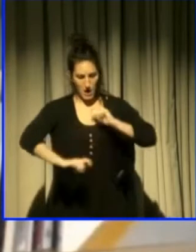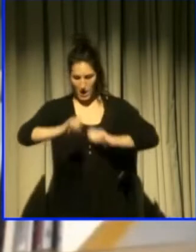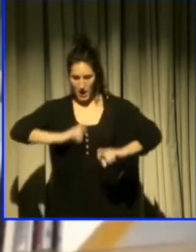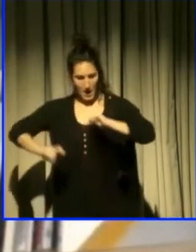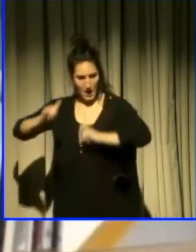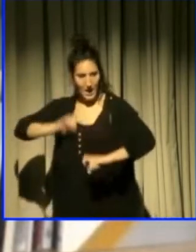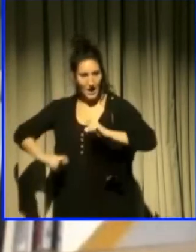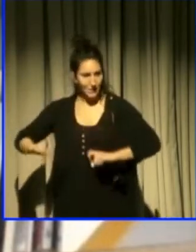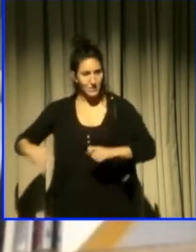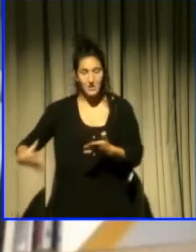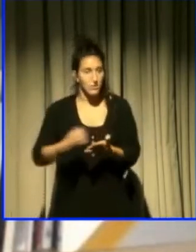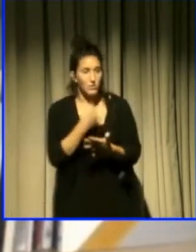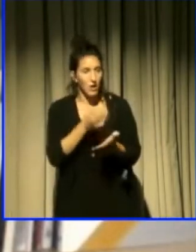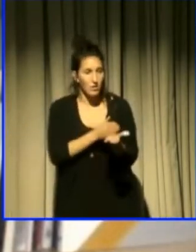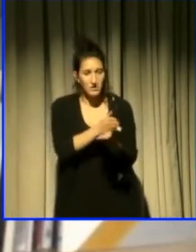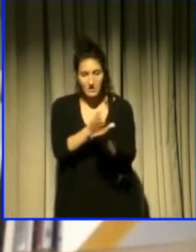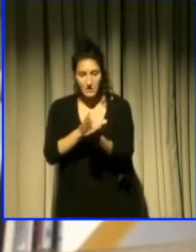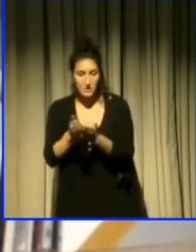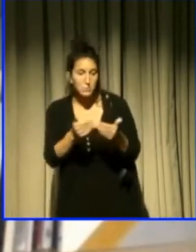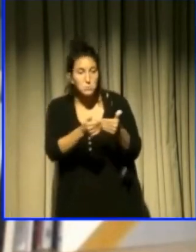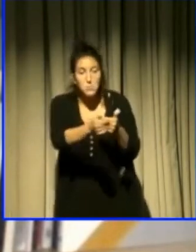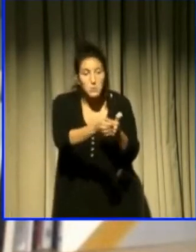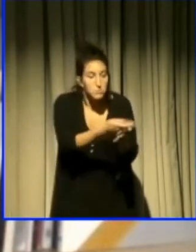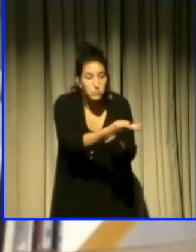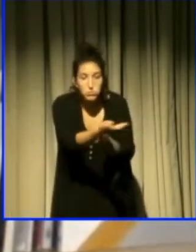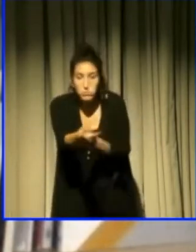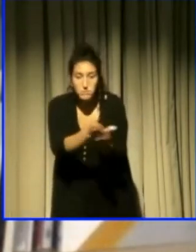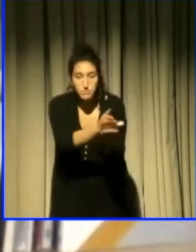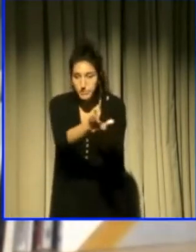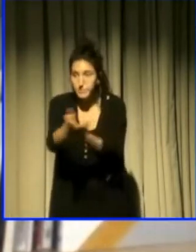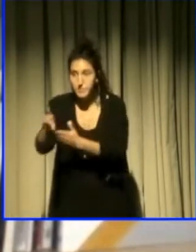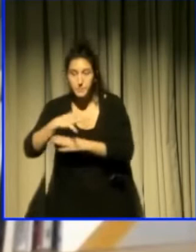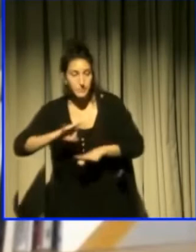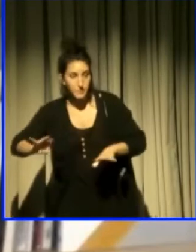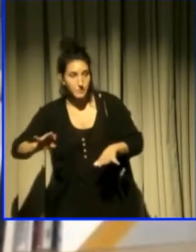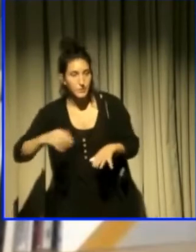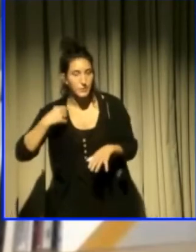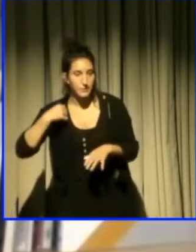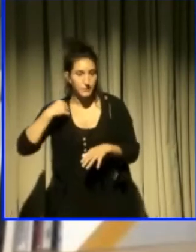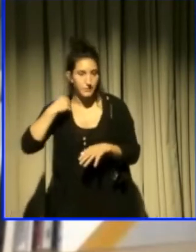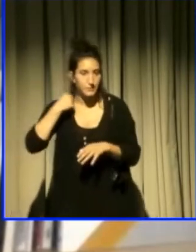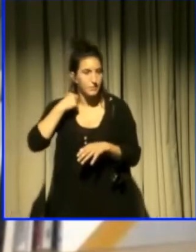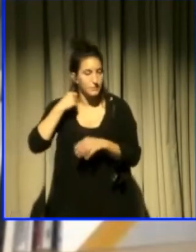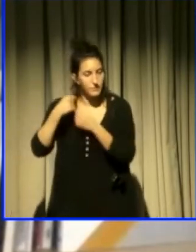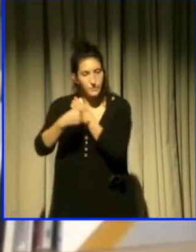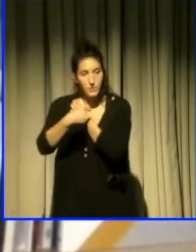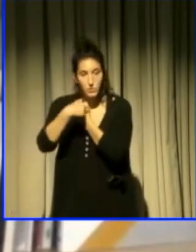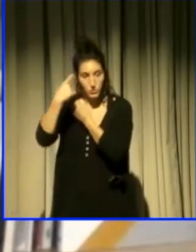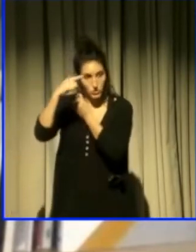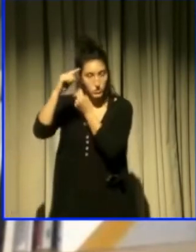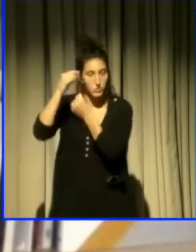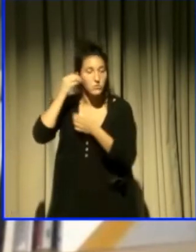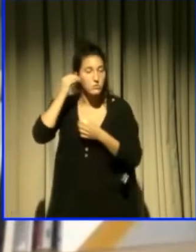of the future. So that's a very, crucial and essential mindset to take with